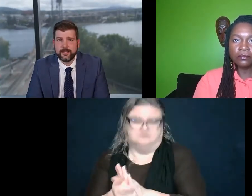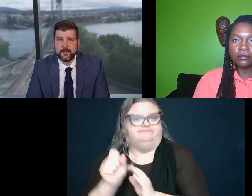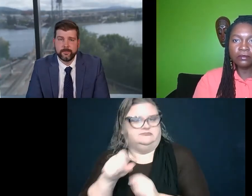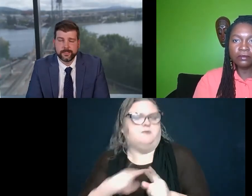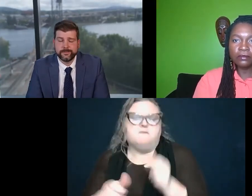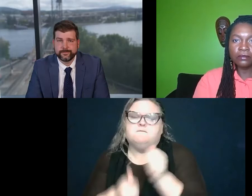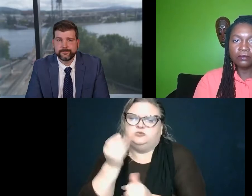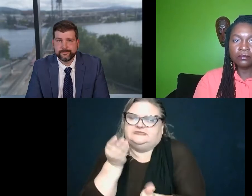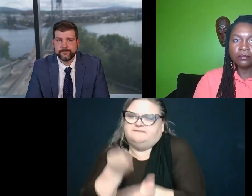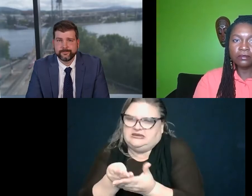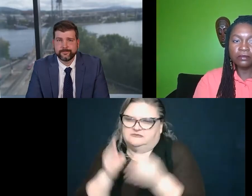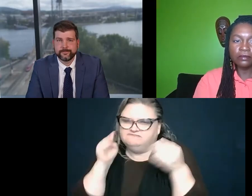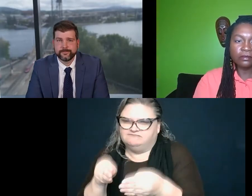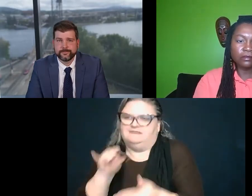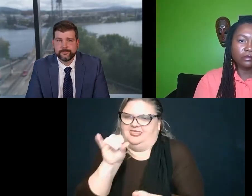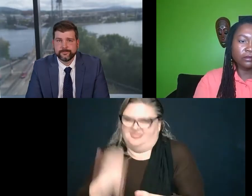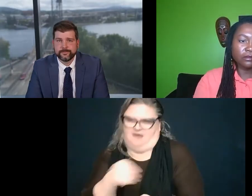that bucket.